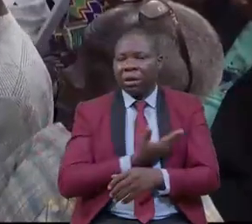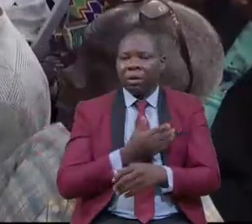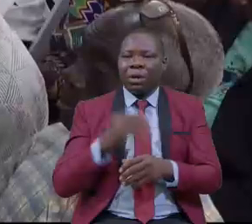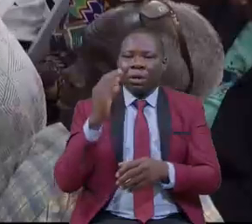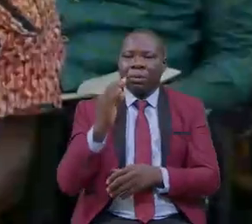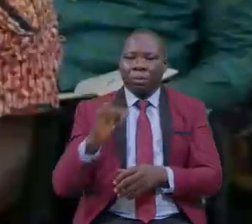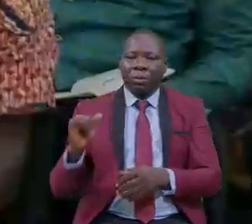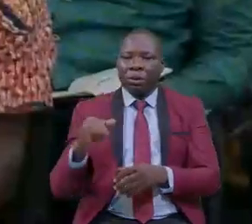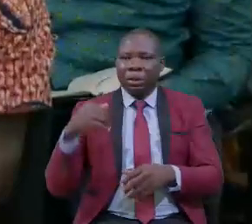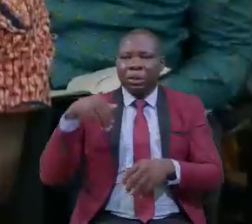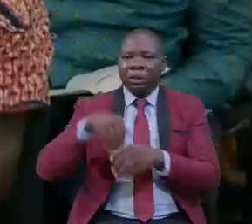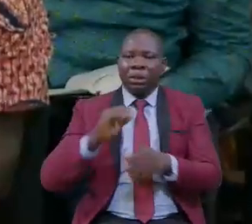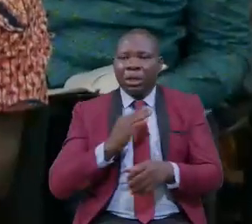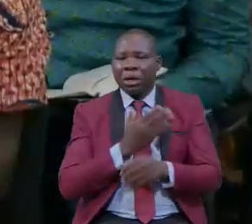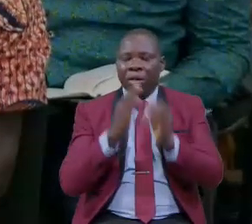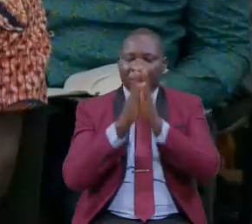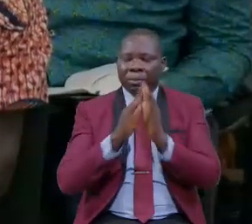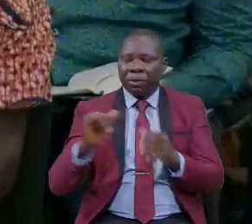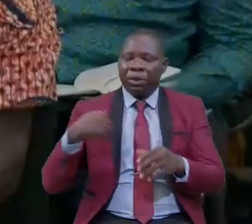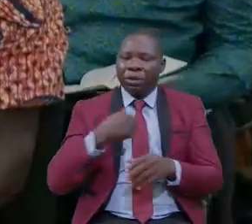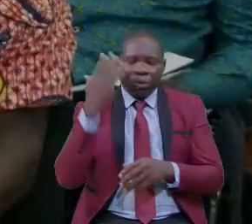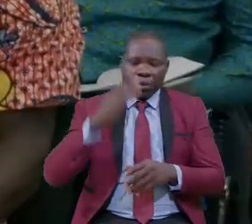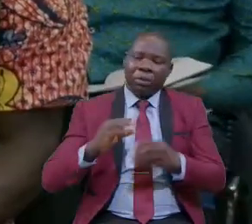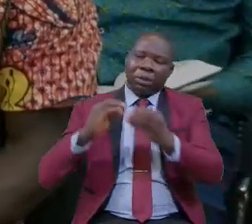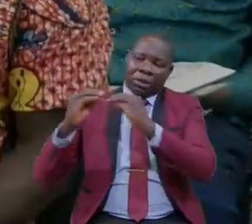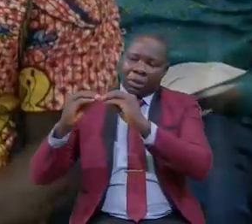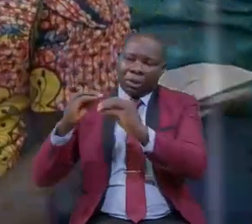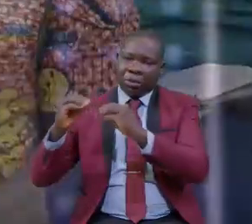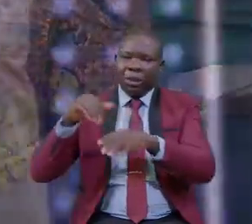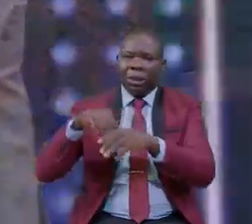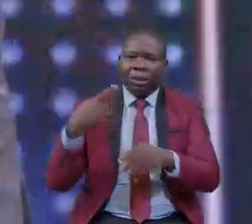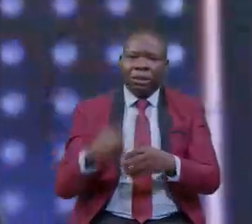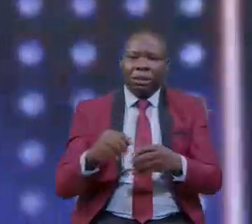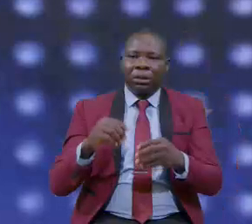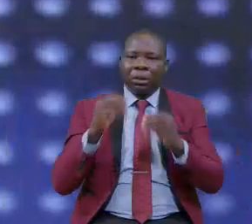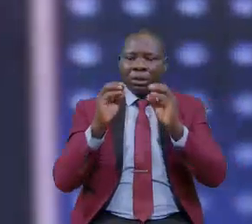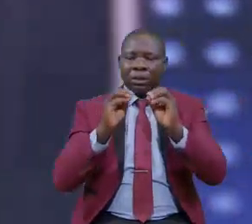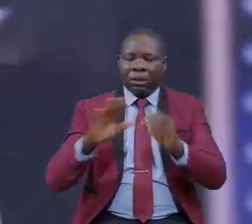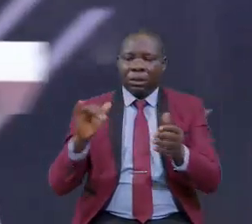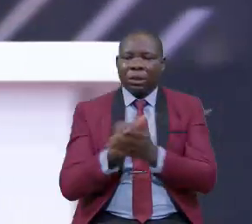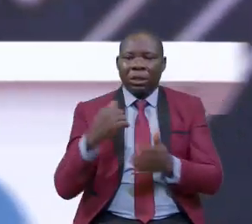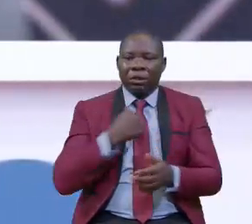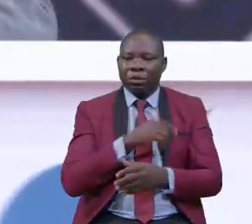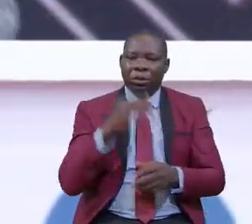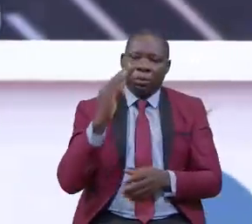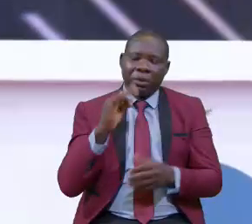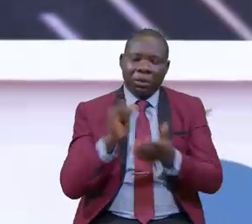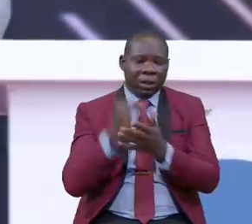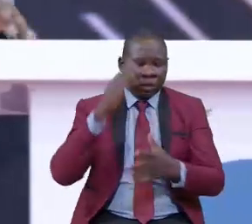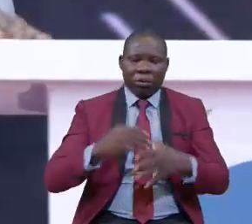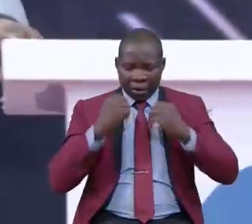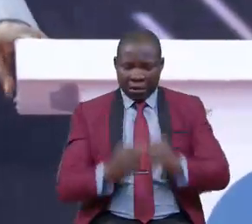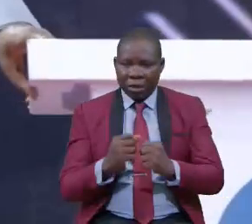to repair. In the doctrines we preach that will strengthen people and make them live a